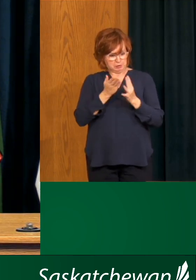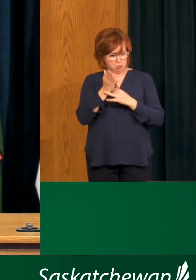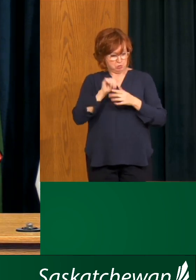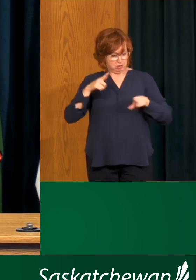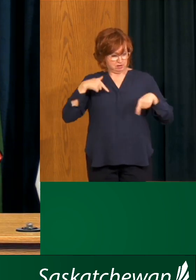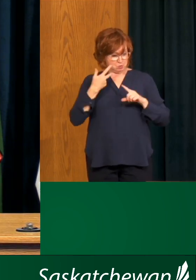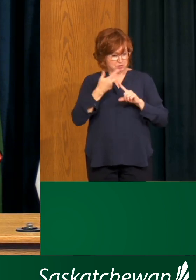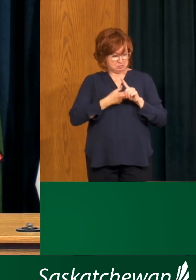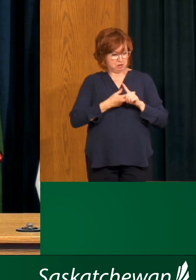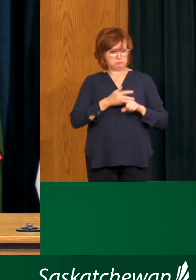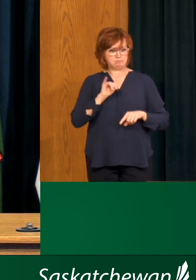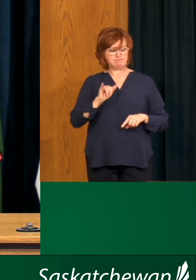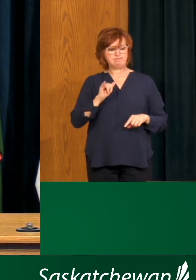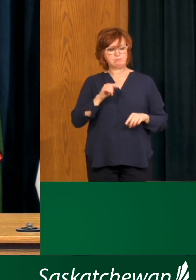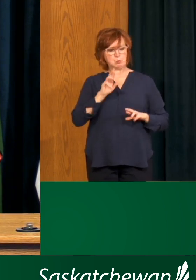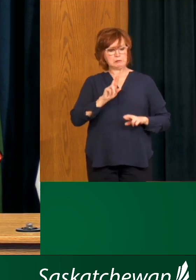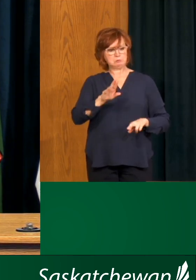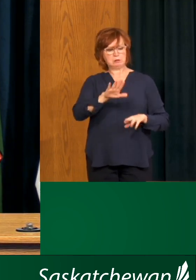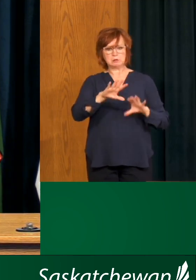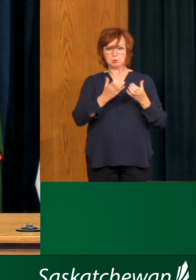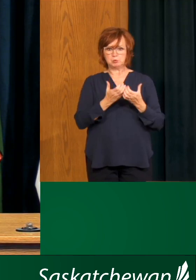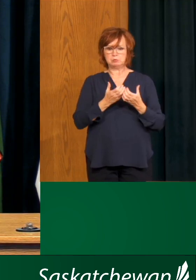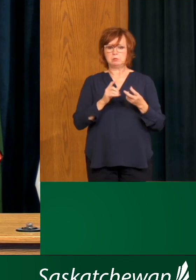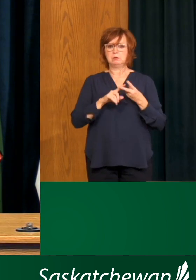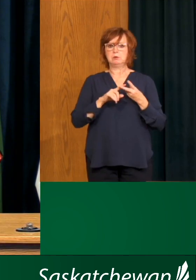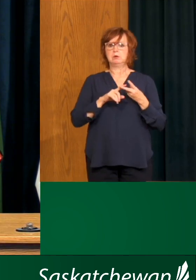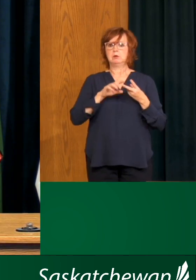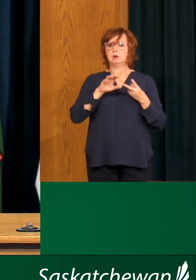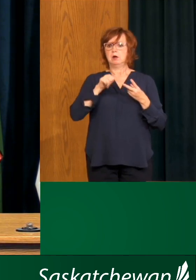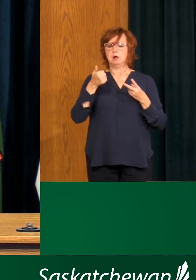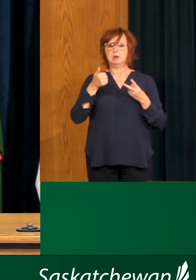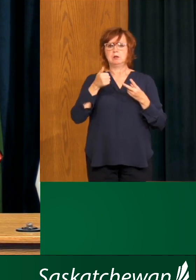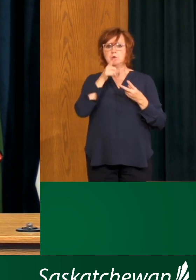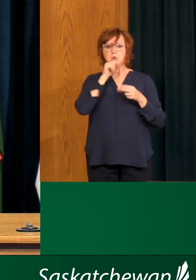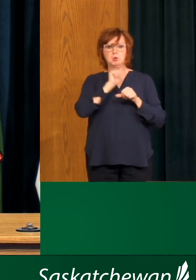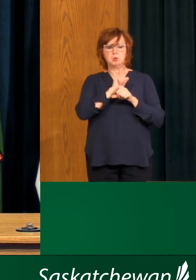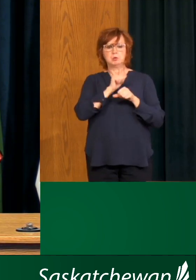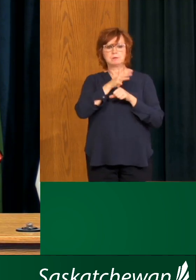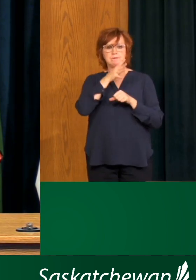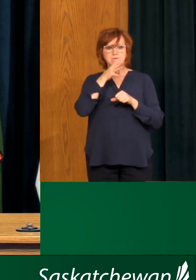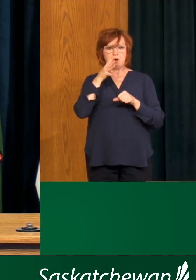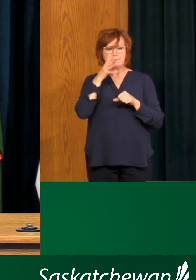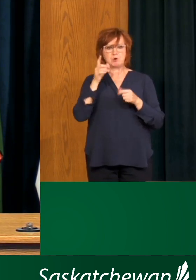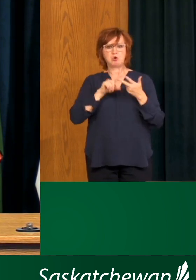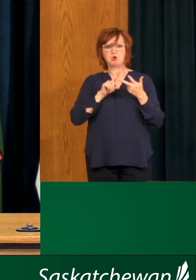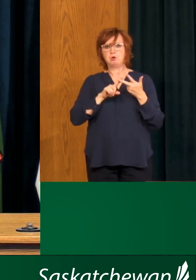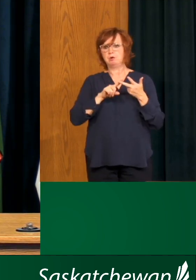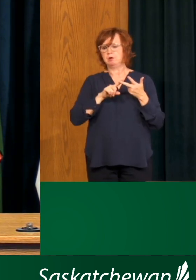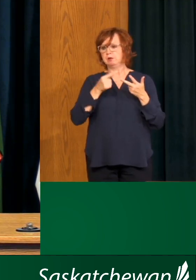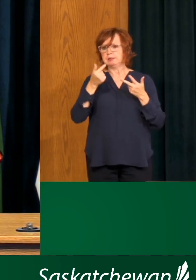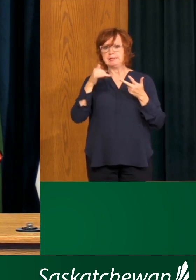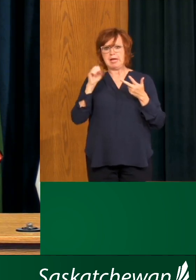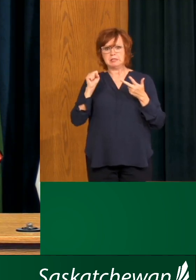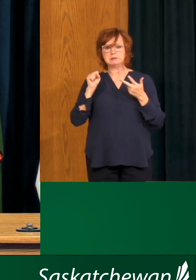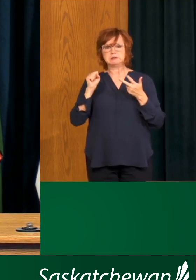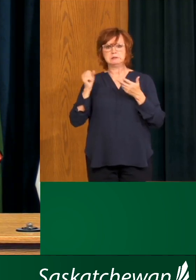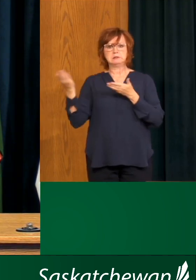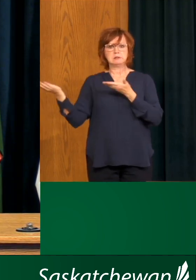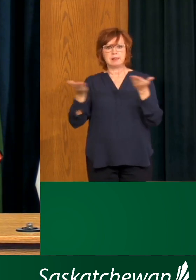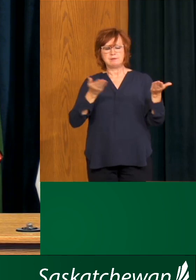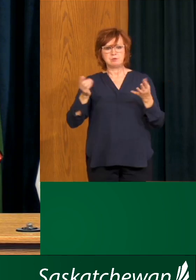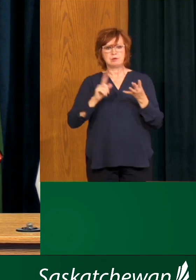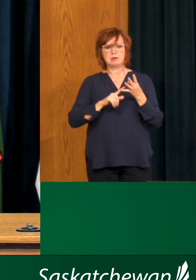into Saskatchewan over the course of this spring, the fuel that has come into Saskatchewan over the course of this spring, as well as all of the chemical and the